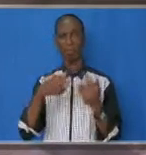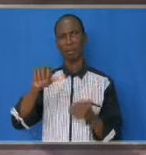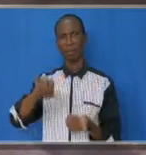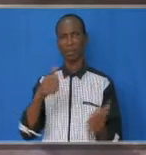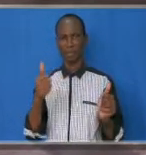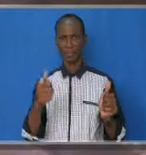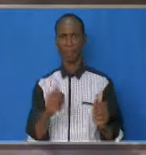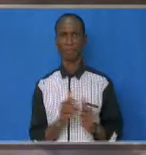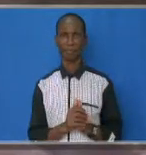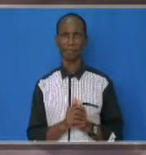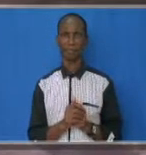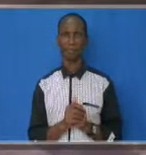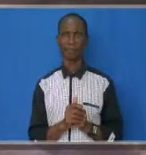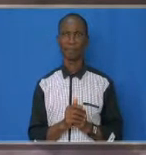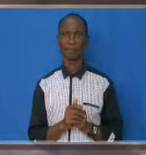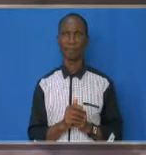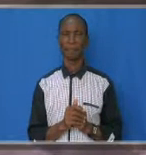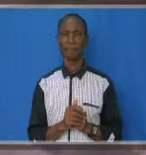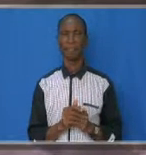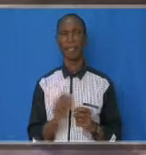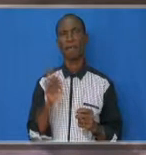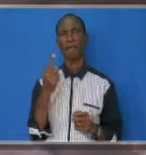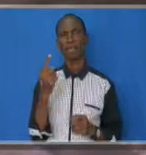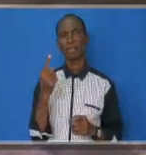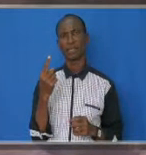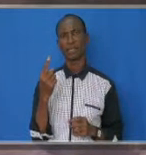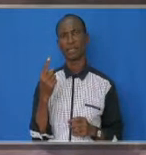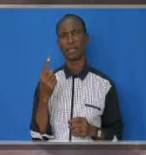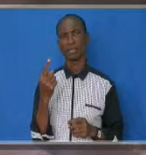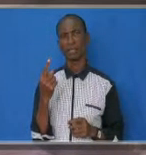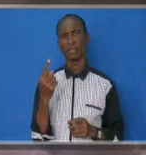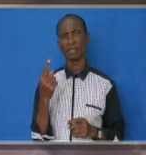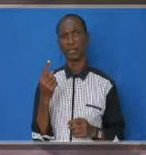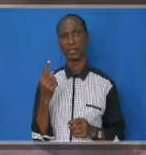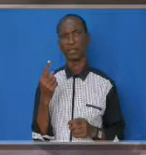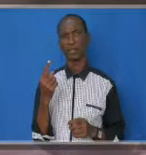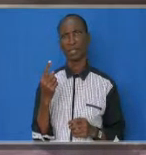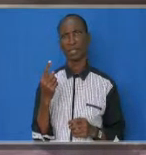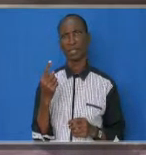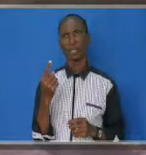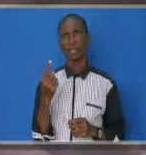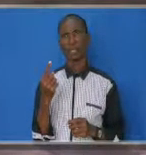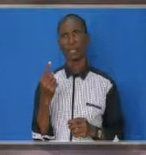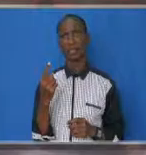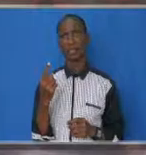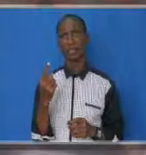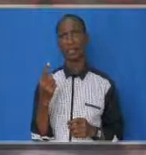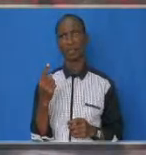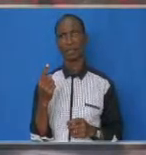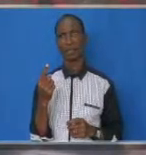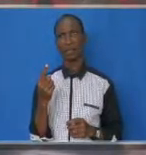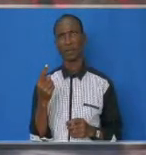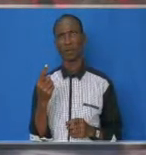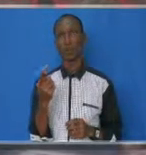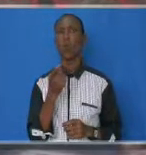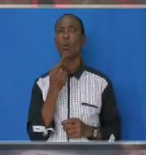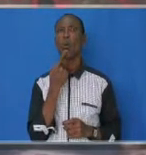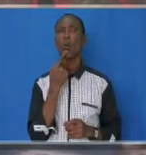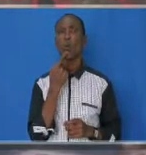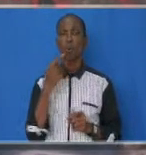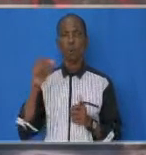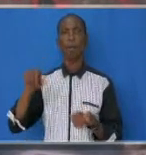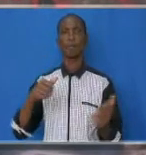sɛ yɛfɛre na yɛkura no kasɛm no mu pɛpɛɛpɛ na afei yɛbɛhu Jesus a ɔka kyerɛ Nikodemus